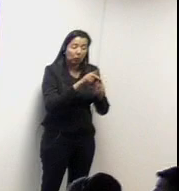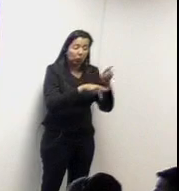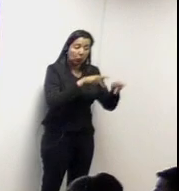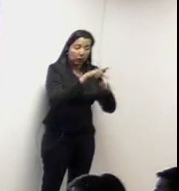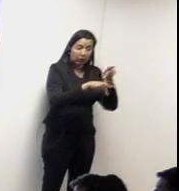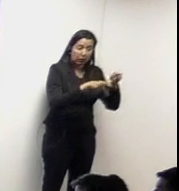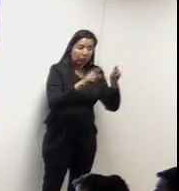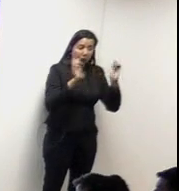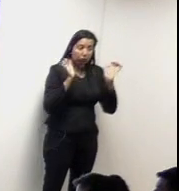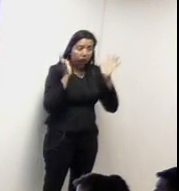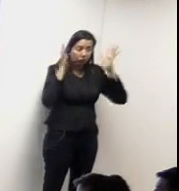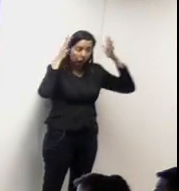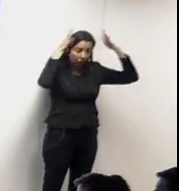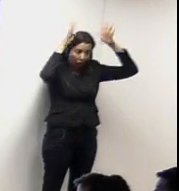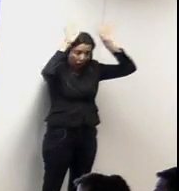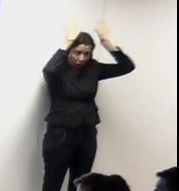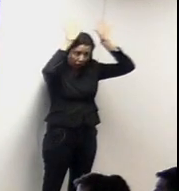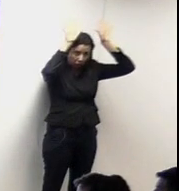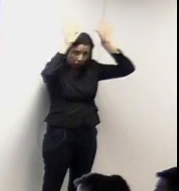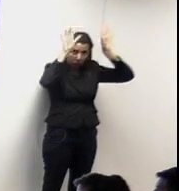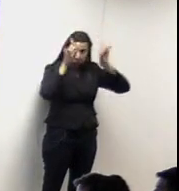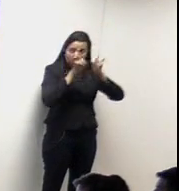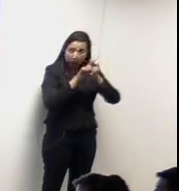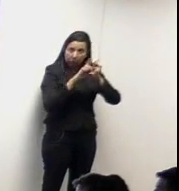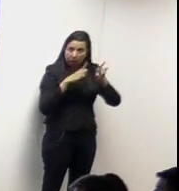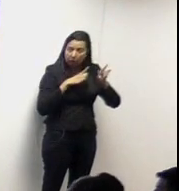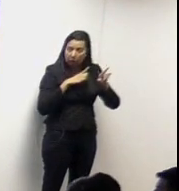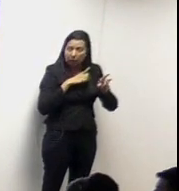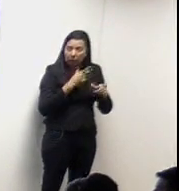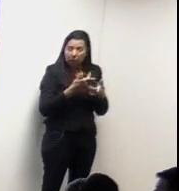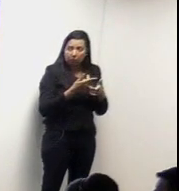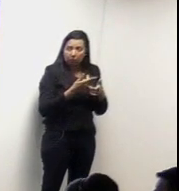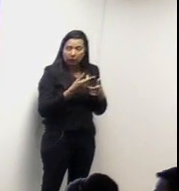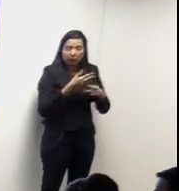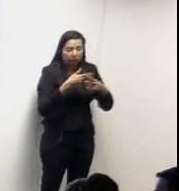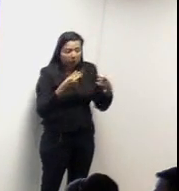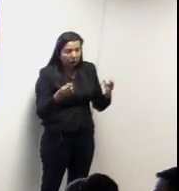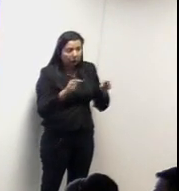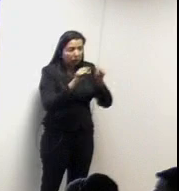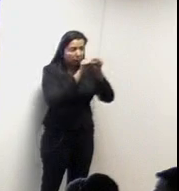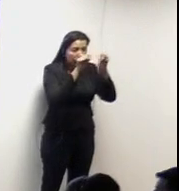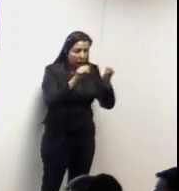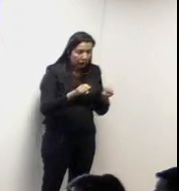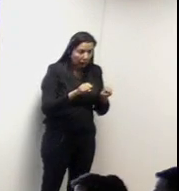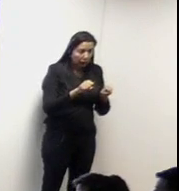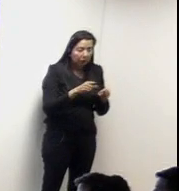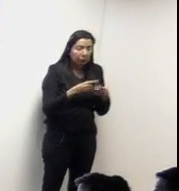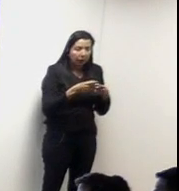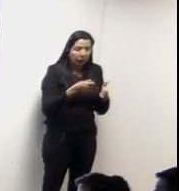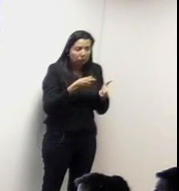that limit, and then they collapse because they're too large to be sustaining themselves.